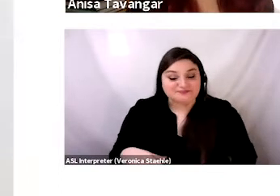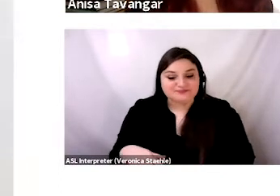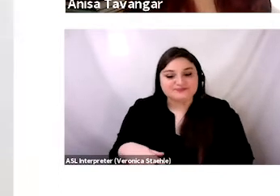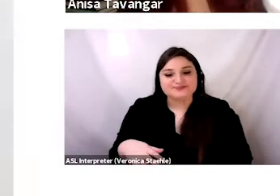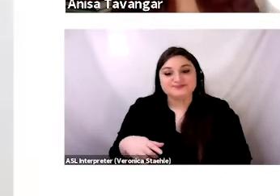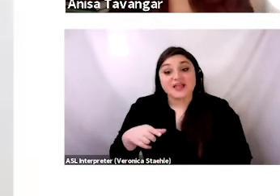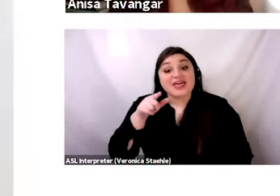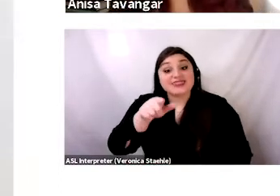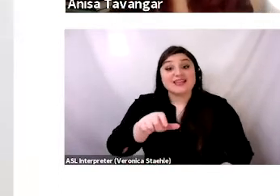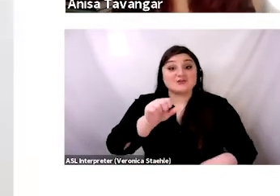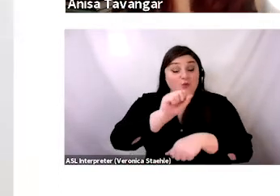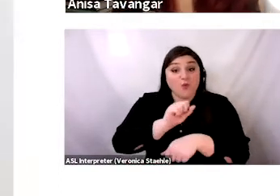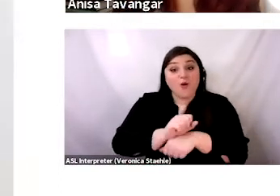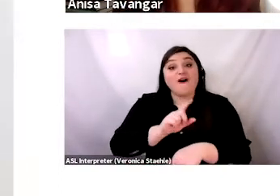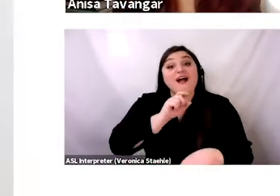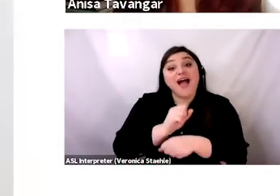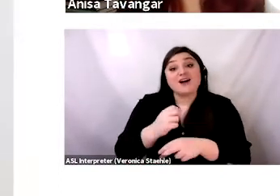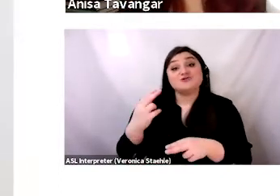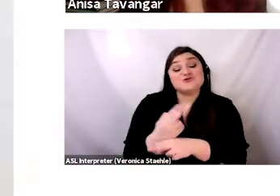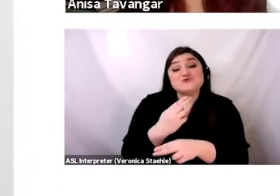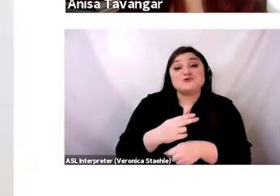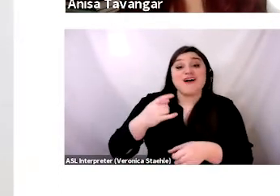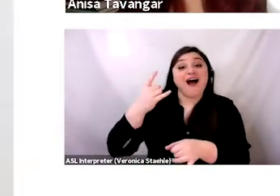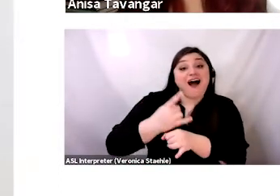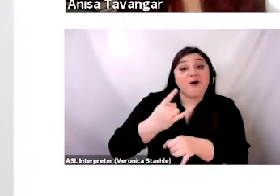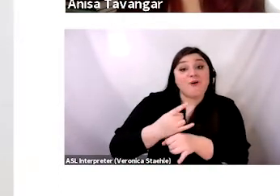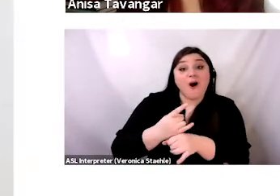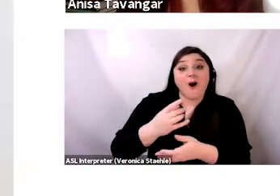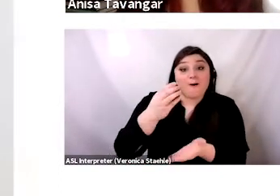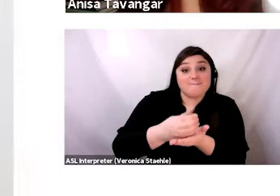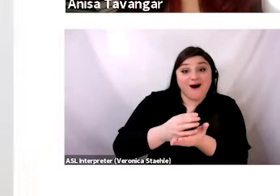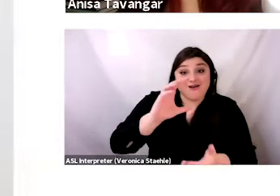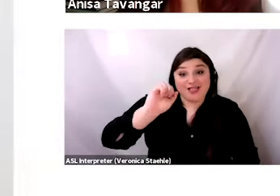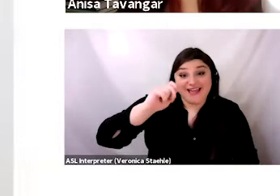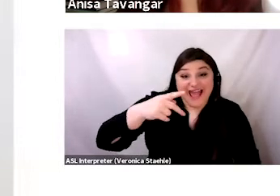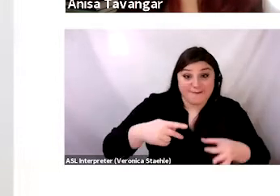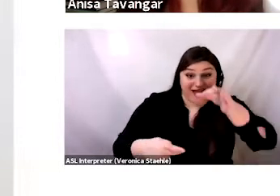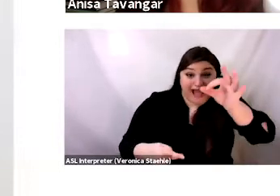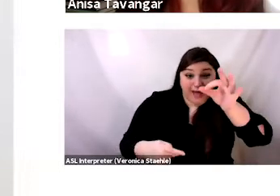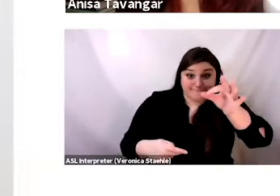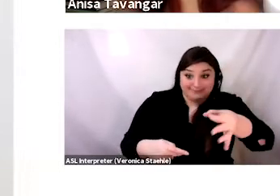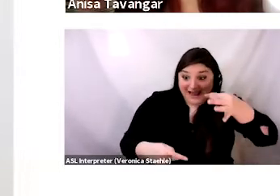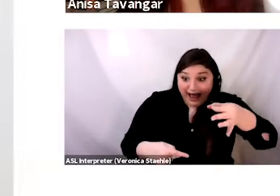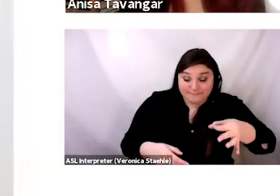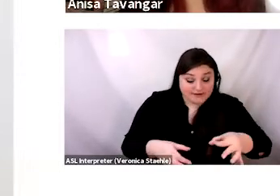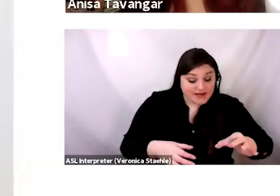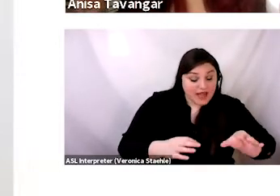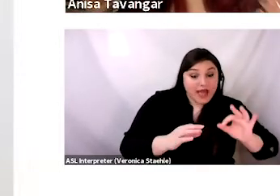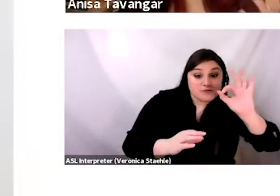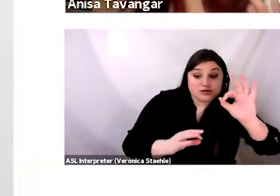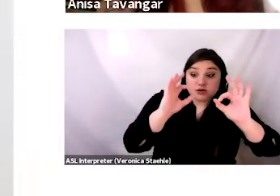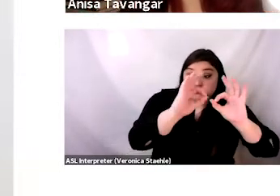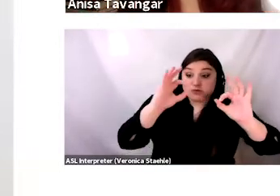are made of flattened and shaped liquor bottle caps that are stitched together with copper wire, and create